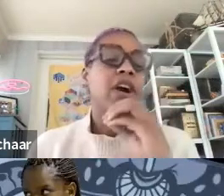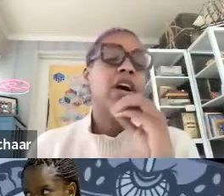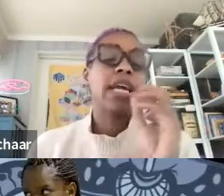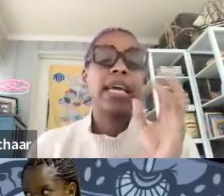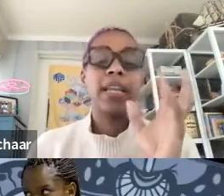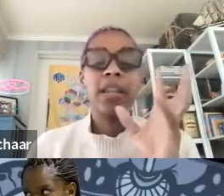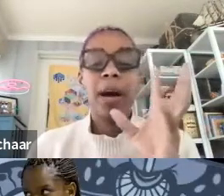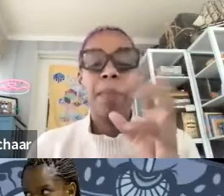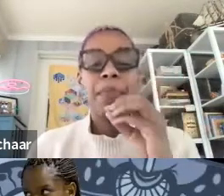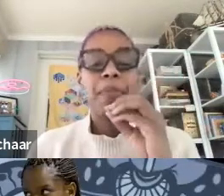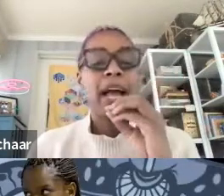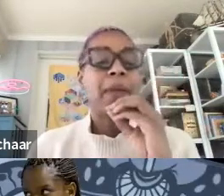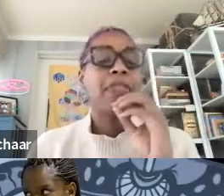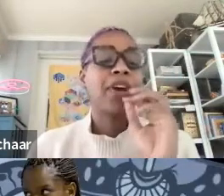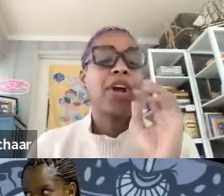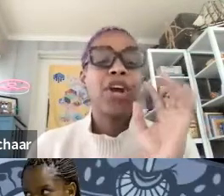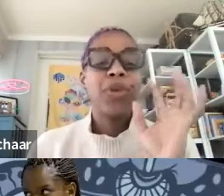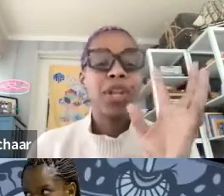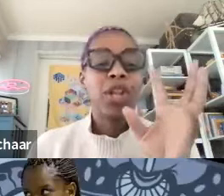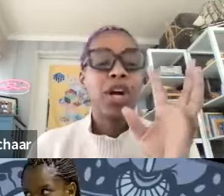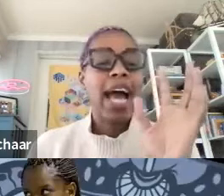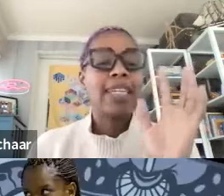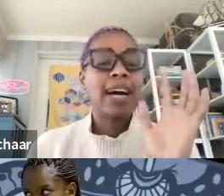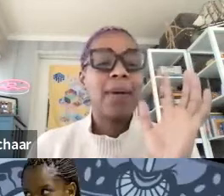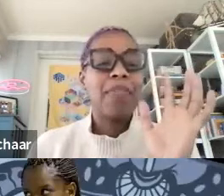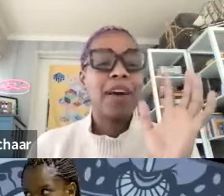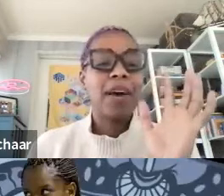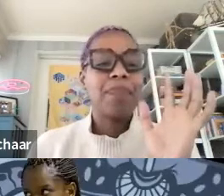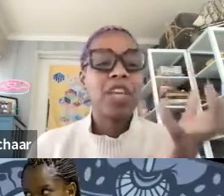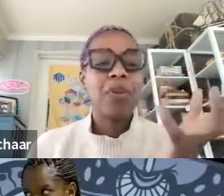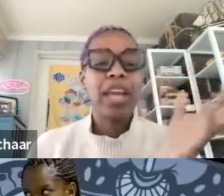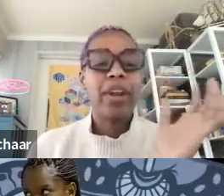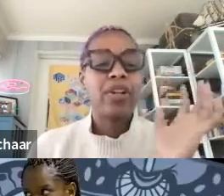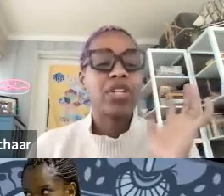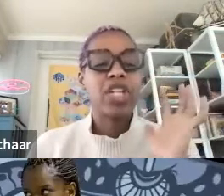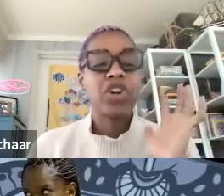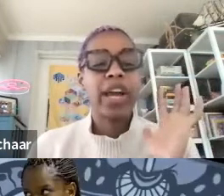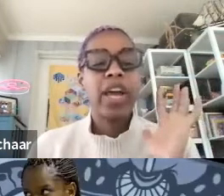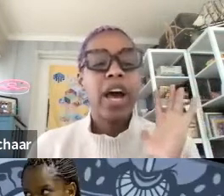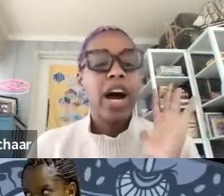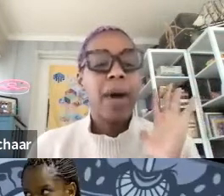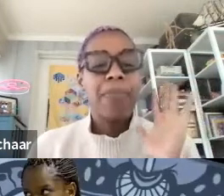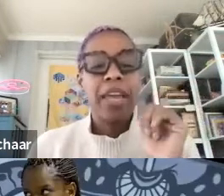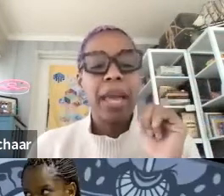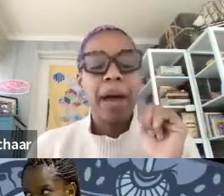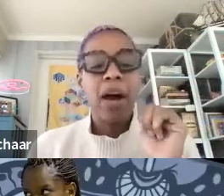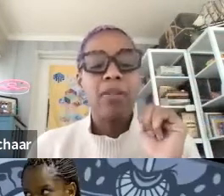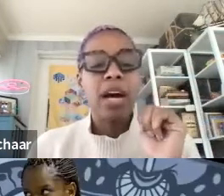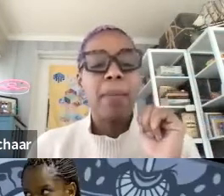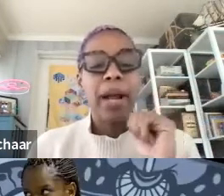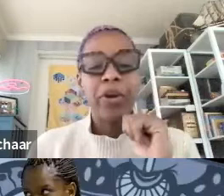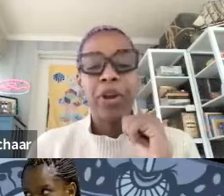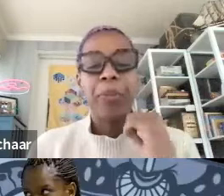and VR in Black Panther. You can look at the communicator in Star Trek, thinking